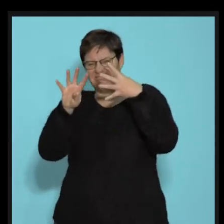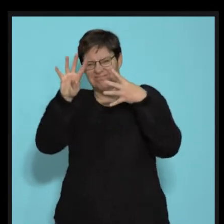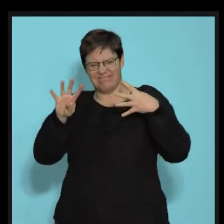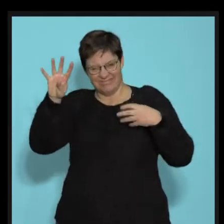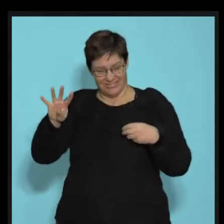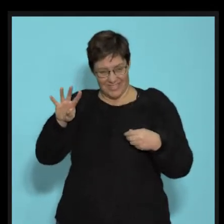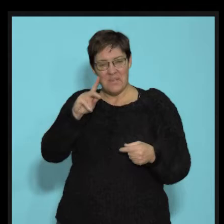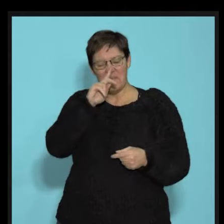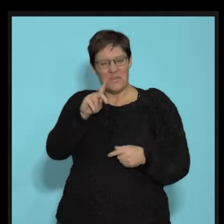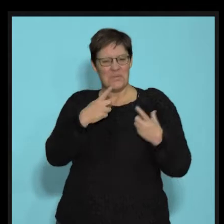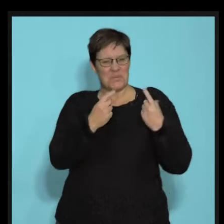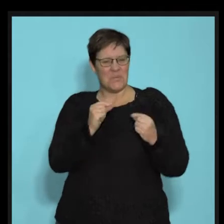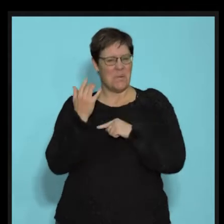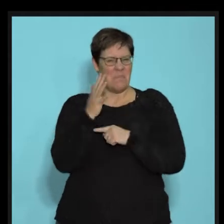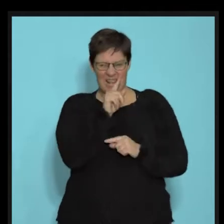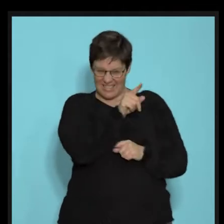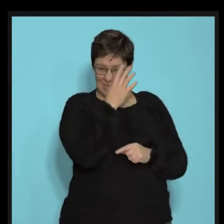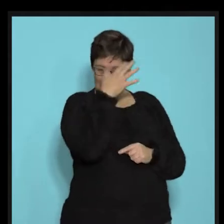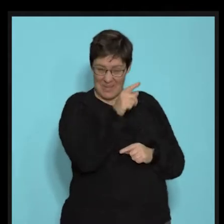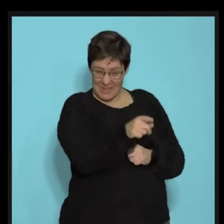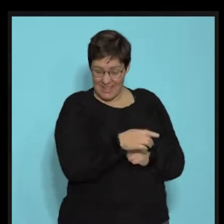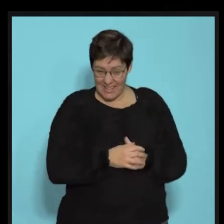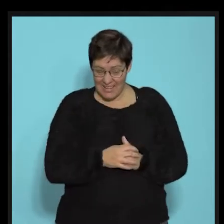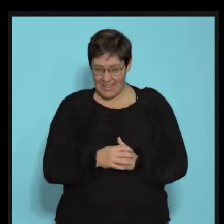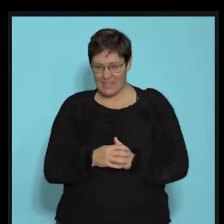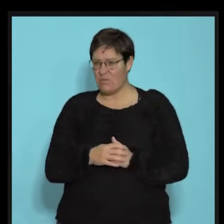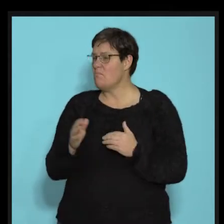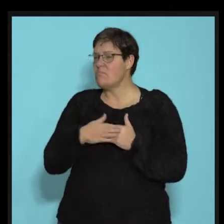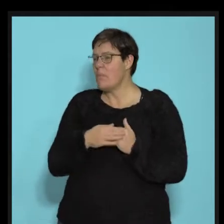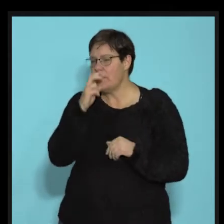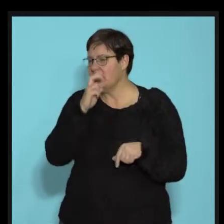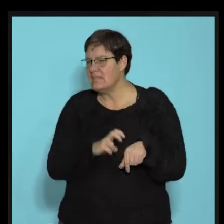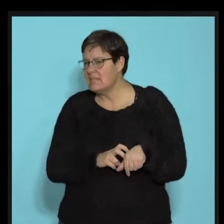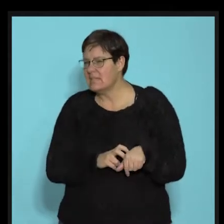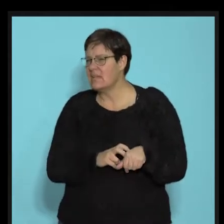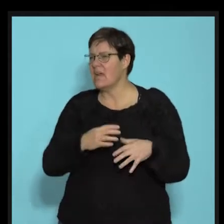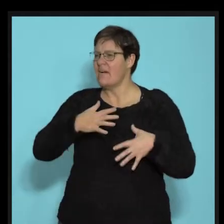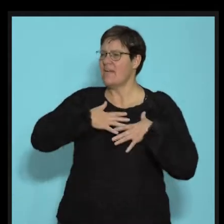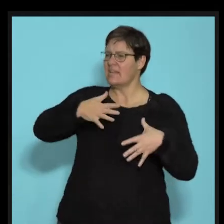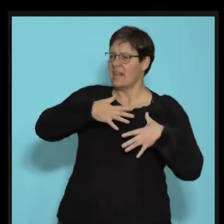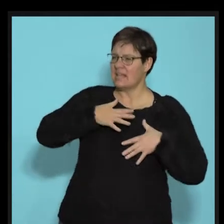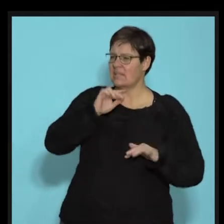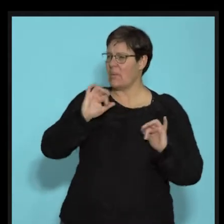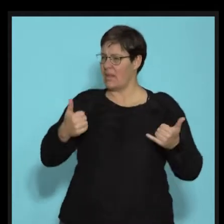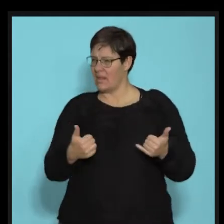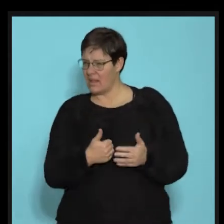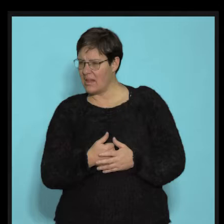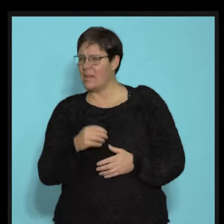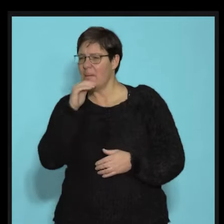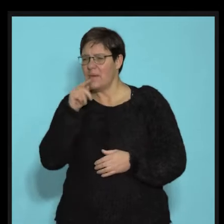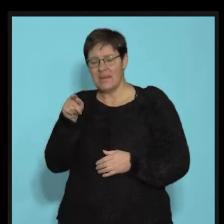this when you did, all right, plant organs. What else do I need? Well ventilated. What does that mean?